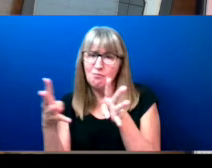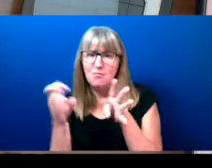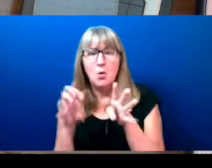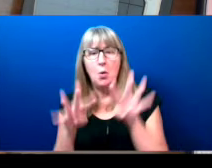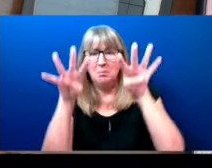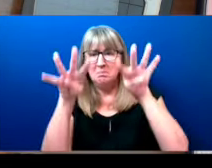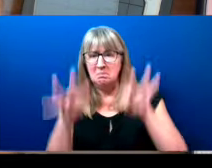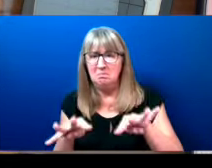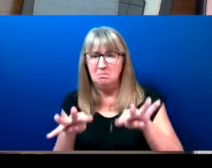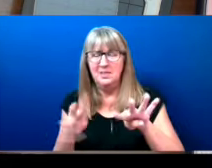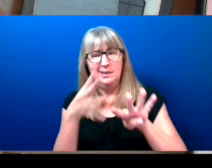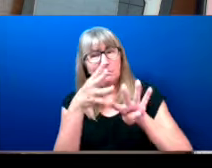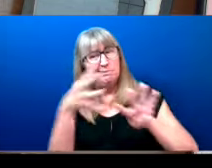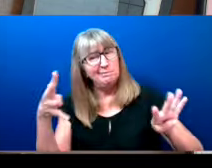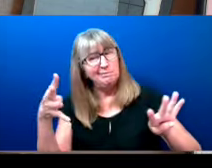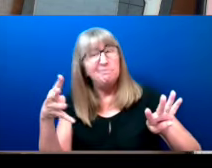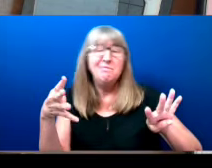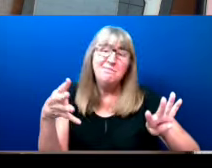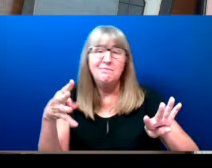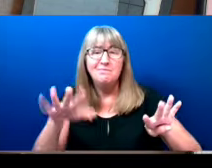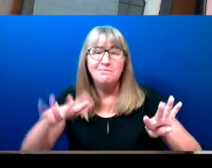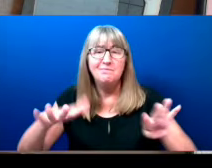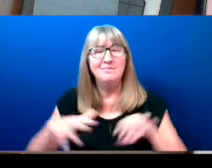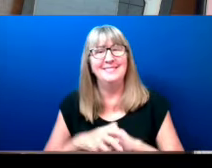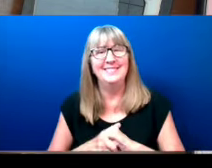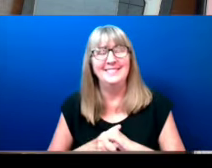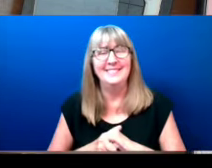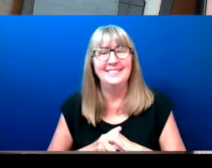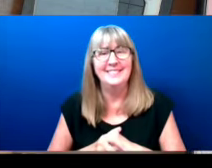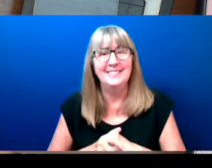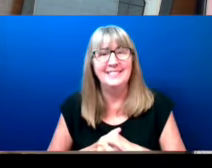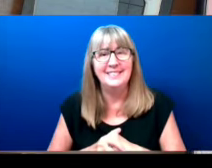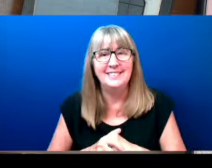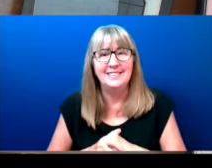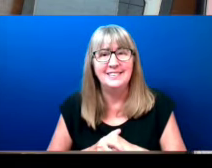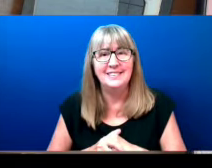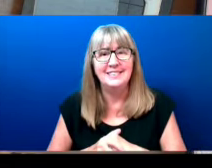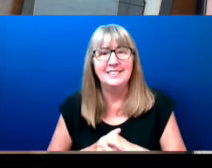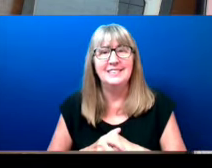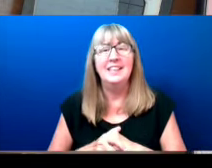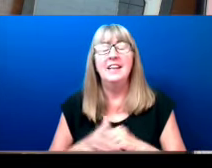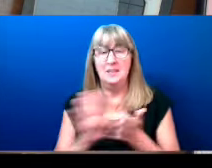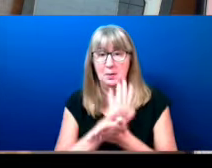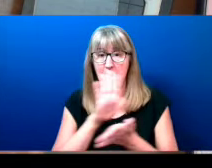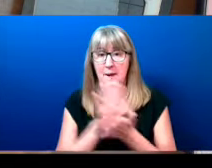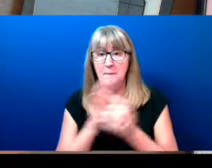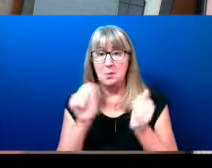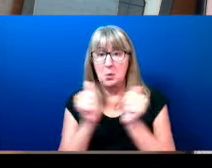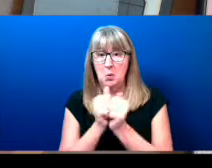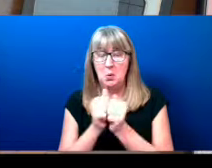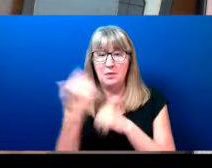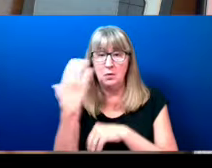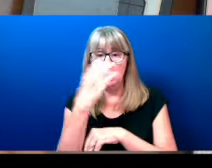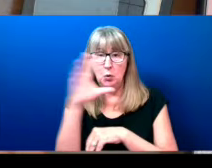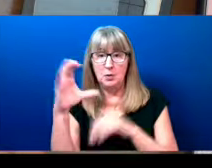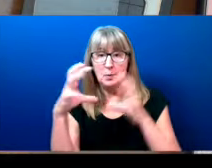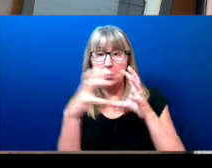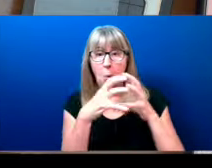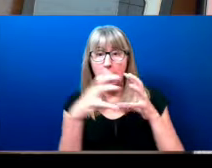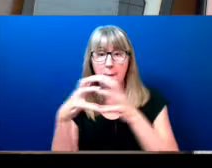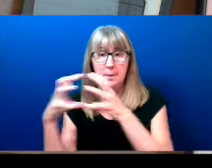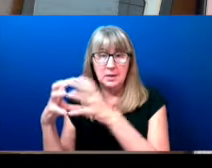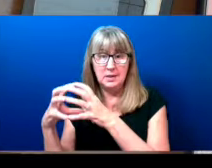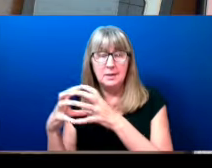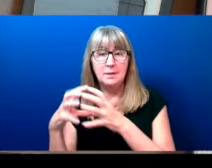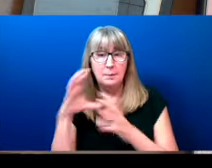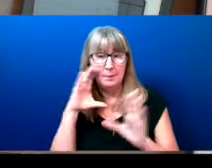it looks great. I would probably have them both do the same thing. And then the pretty paper with the ornaments on it. The back side's